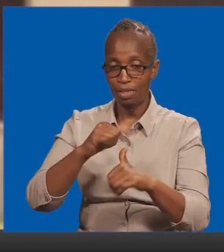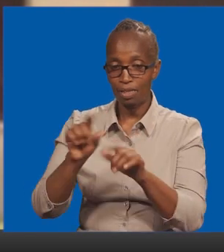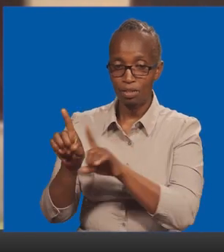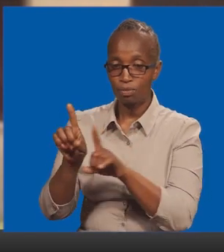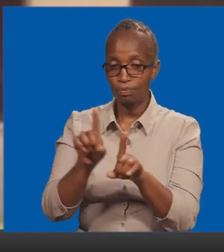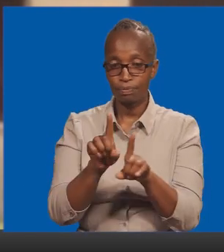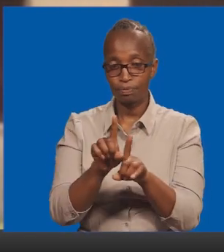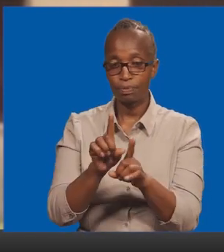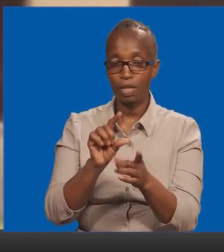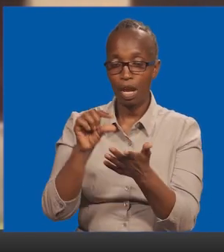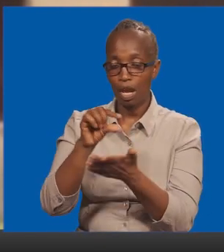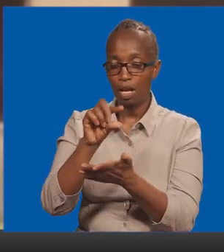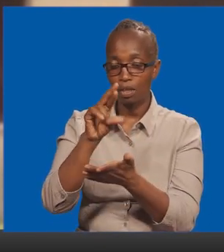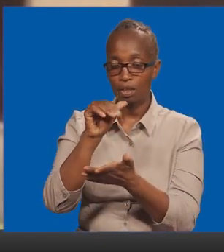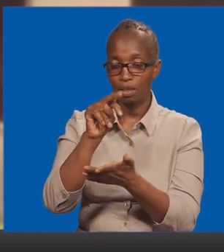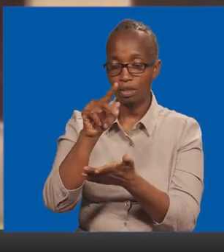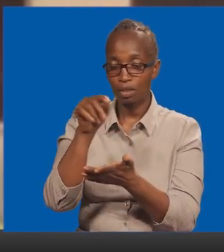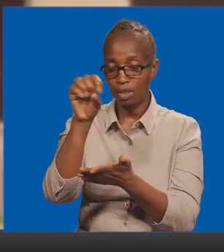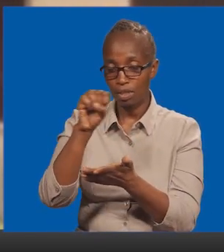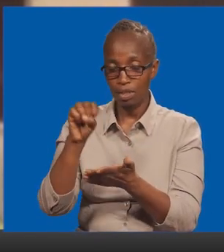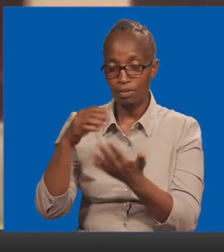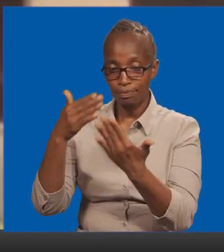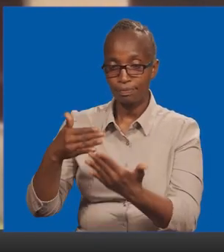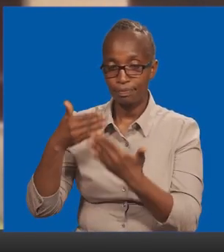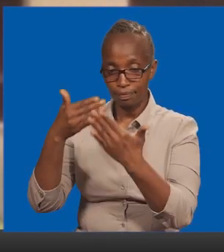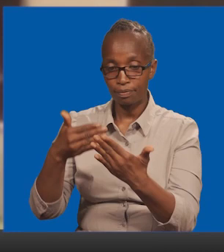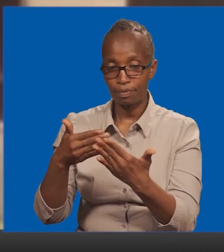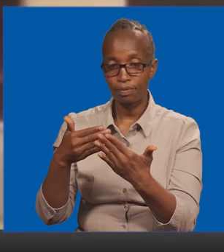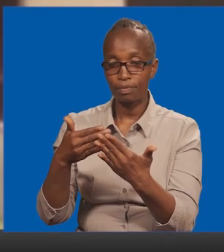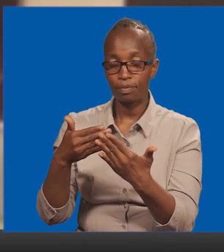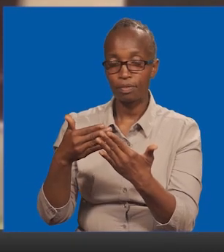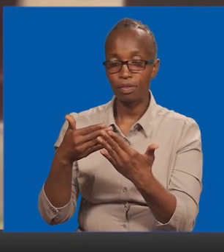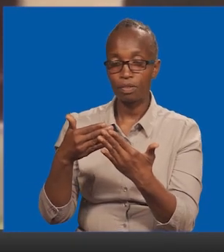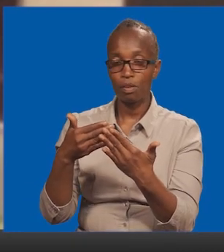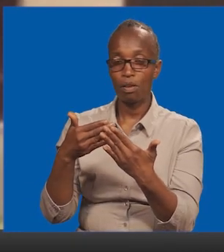the Mining Act, and for those licenses to be granted, and we can really